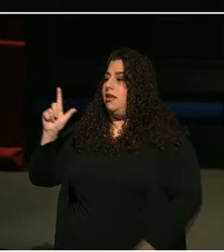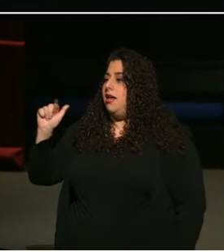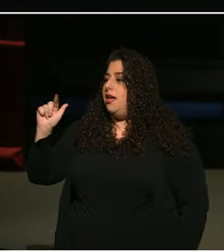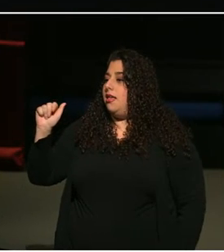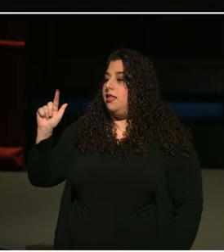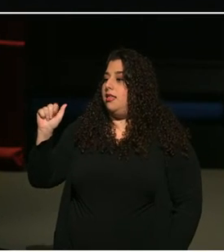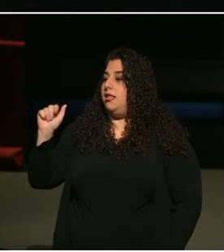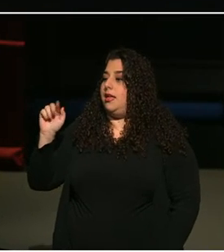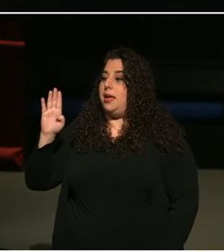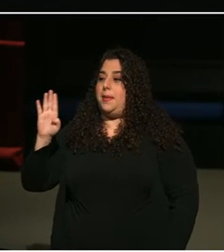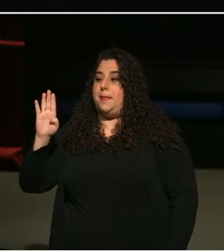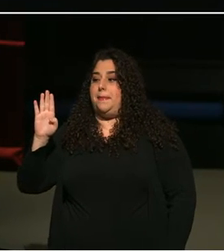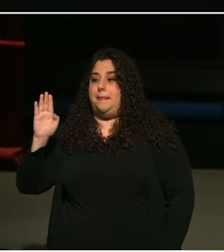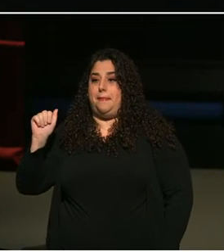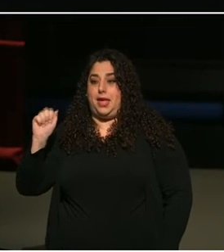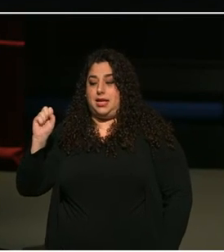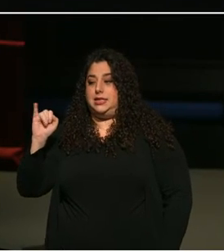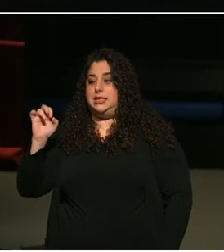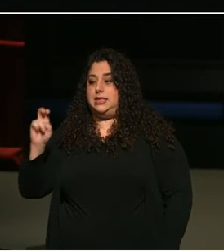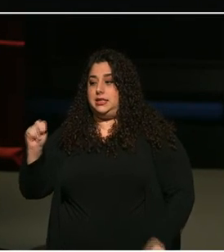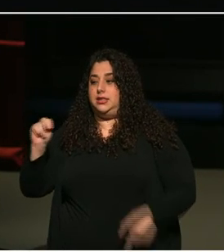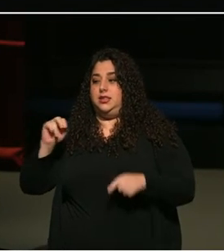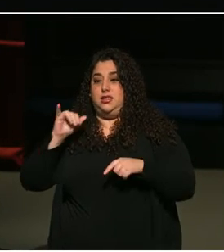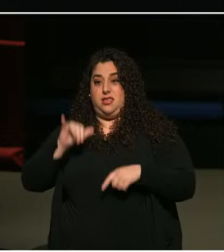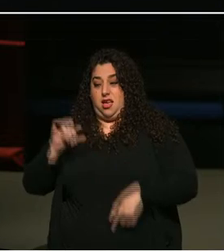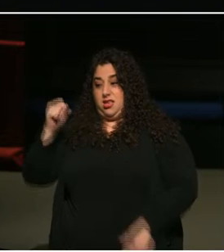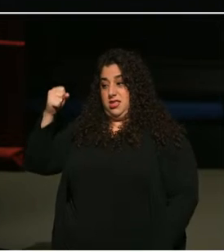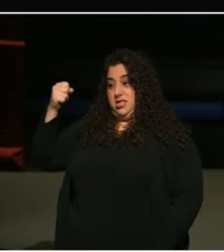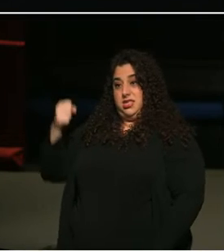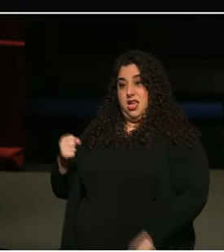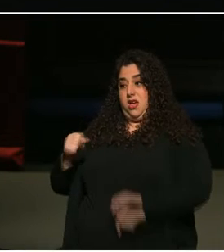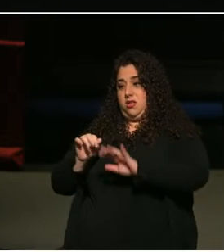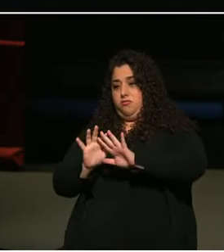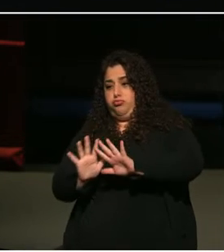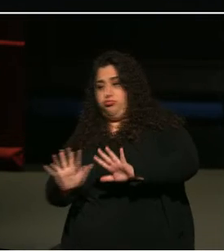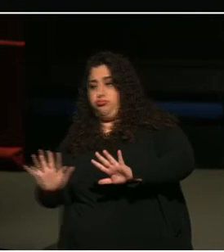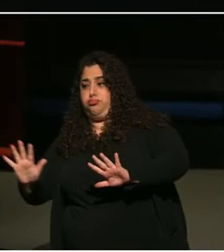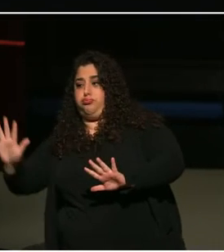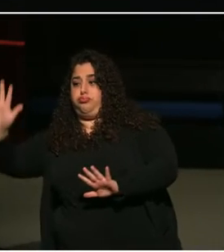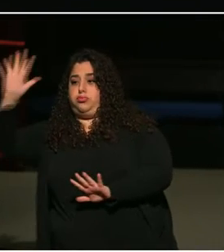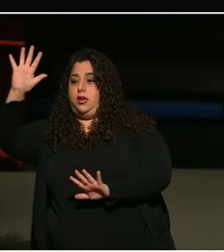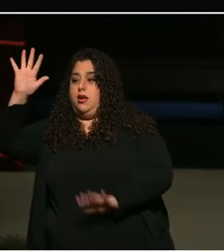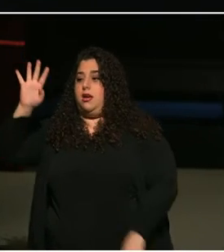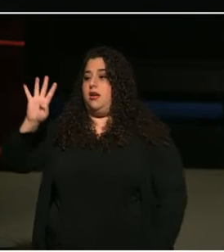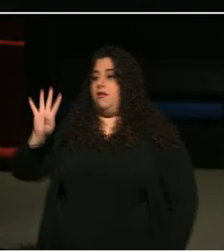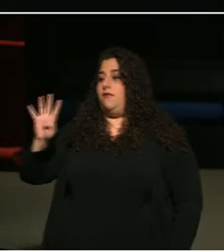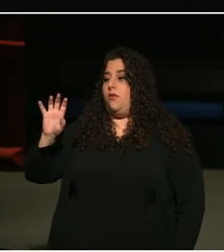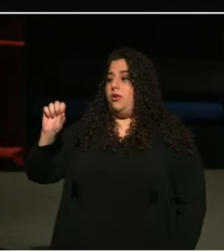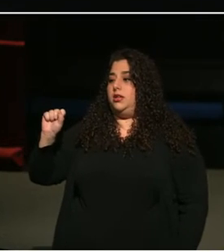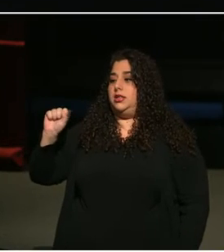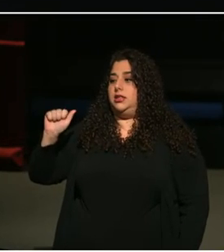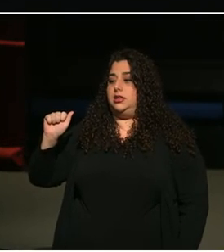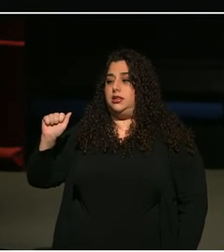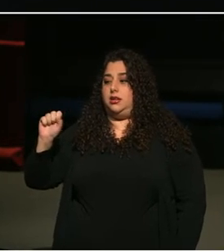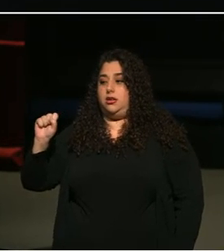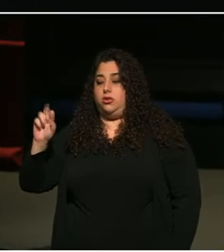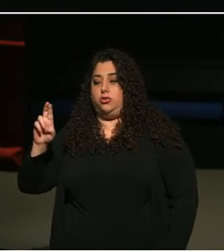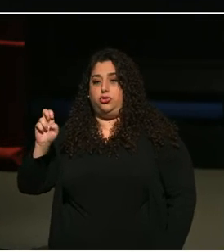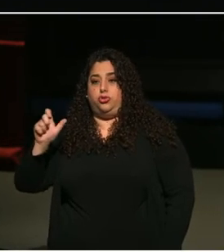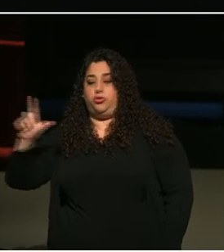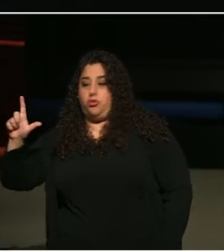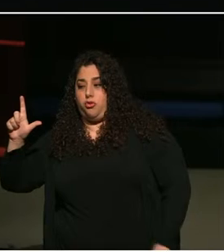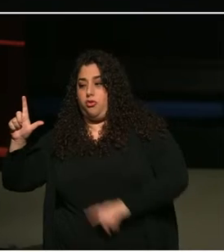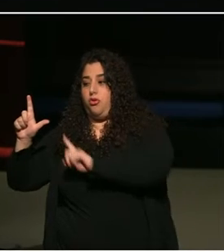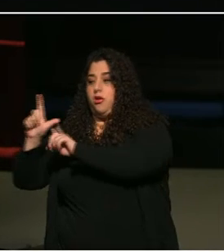Channel Islands. We identify this today as the greater part of Los Angeles and Orange counties and parts